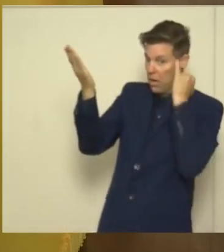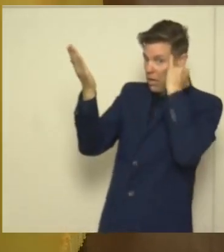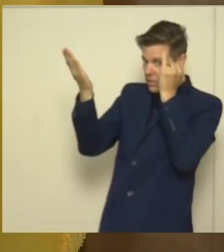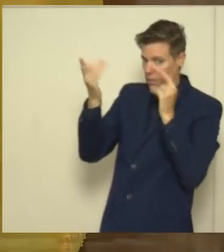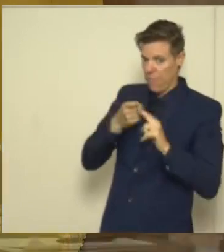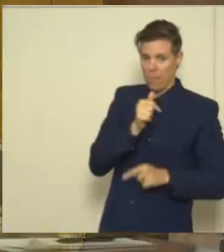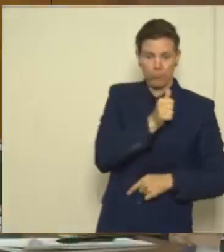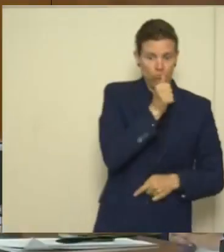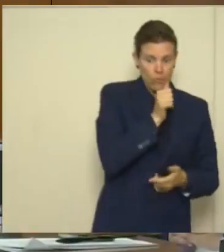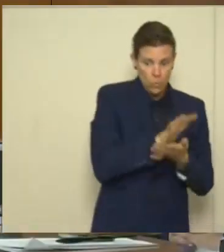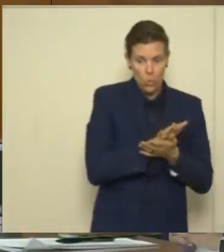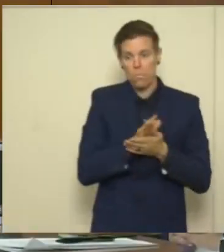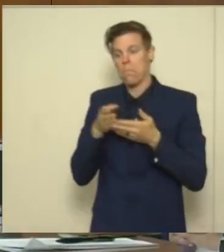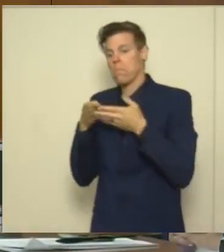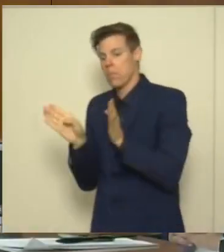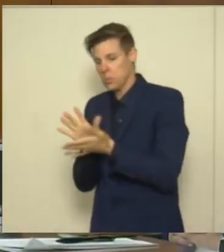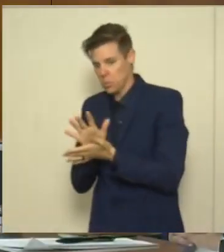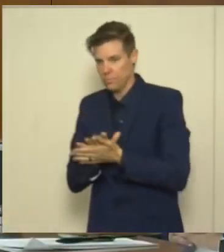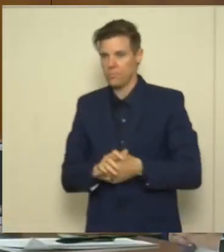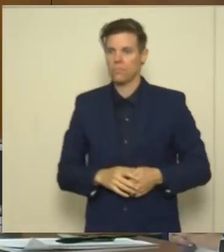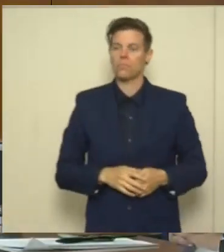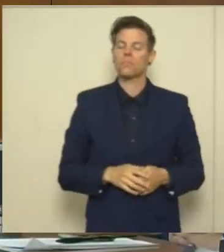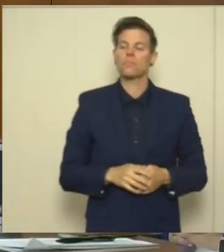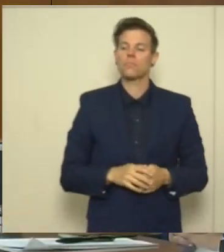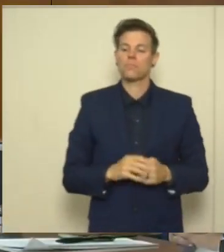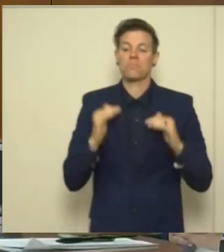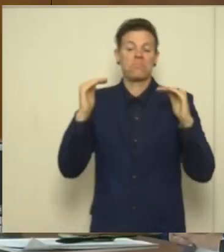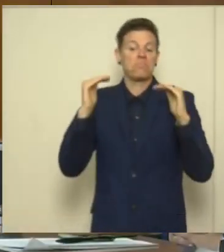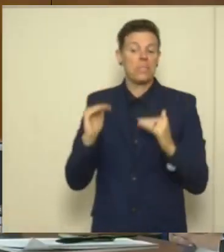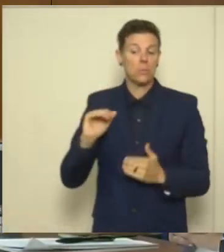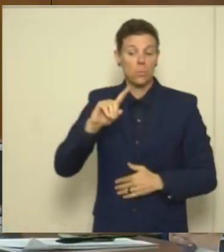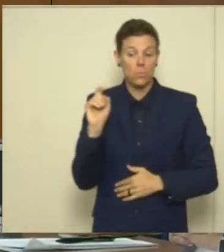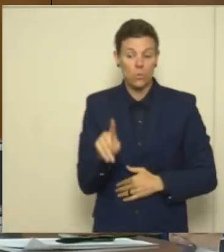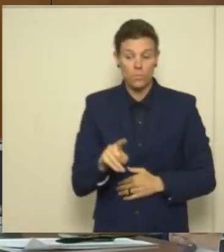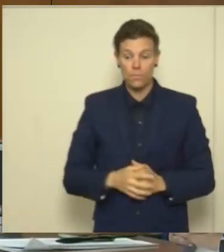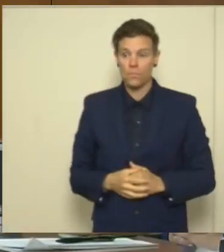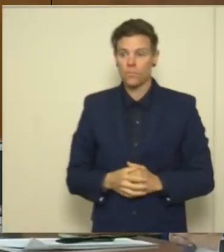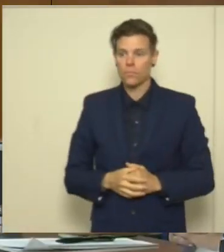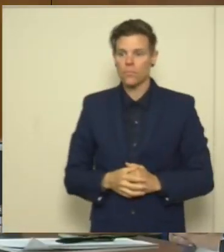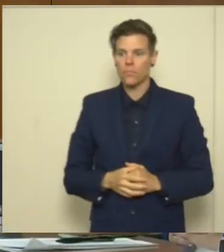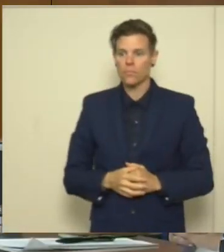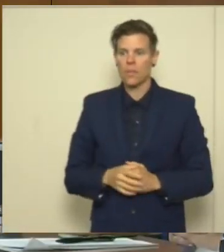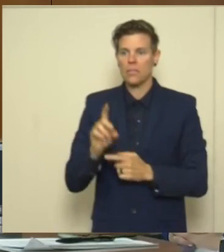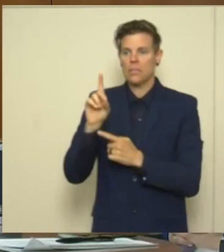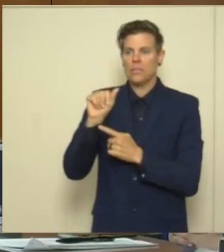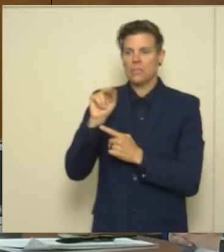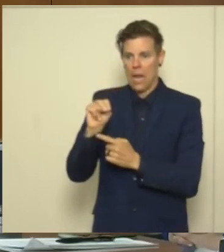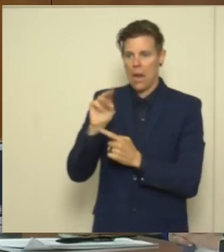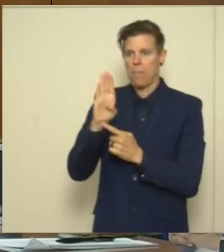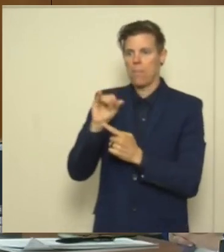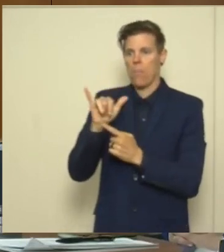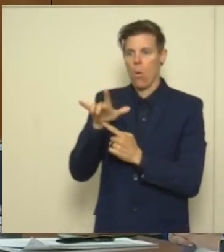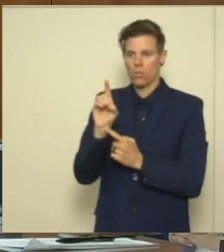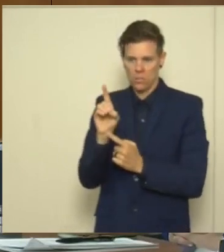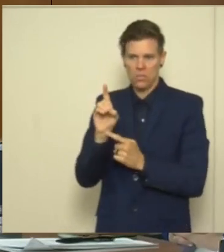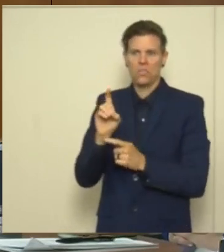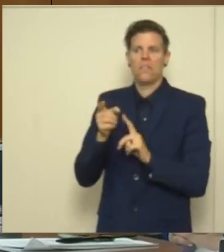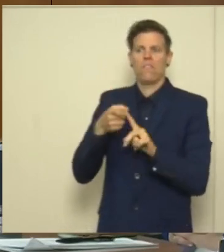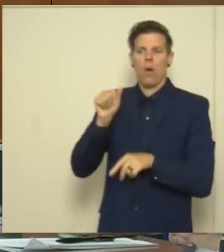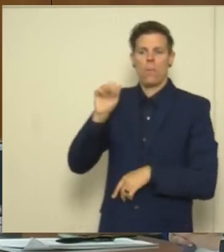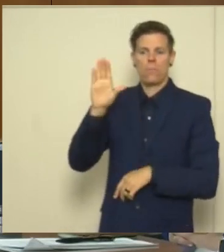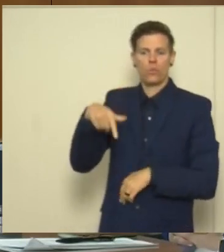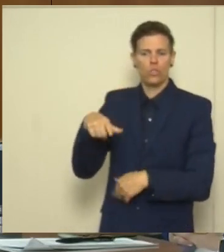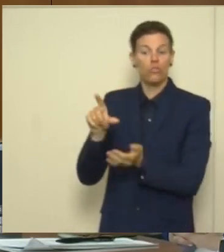Next question. Thank you, Governor. Next, I'll go to Dan Boyd with the Albuquerque Journal. Dan, you are unmuted. Go right ahead.